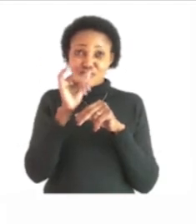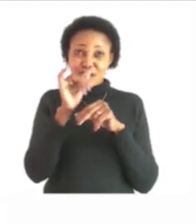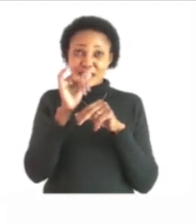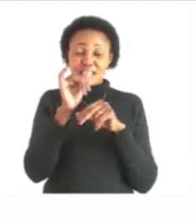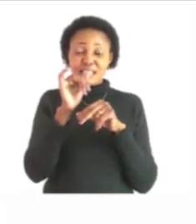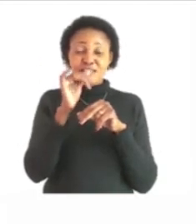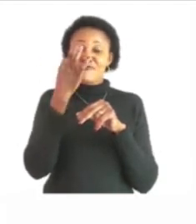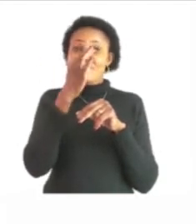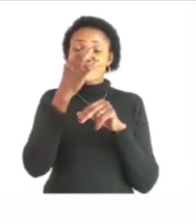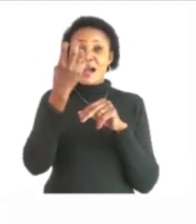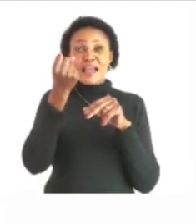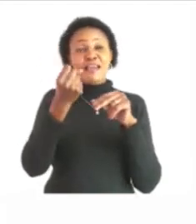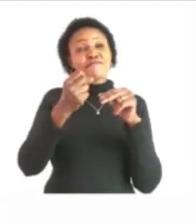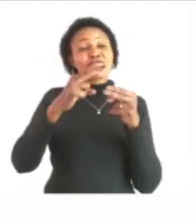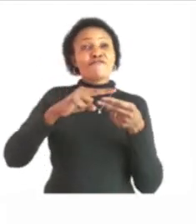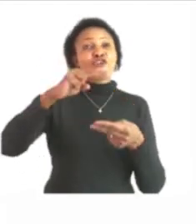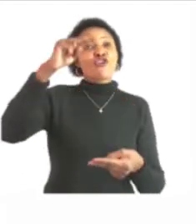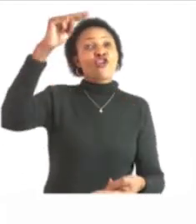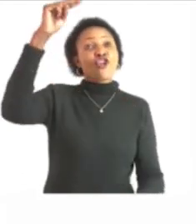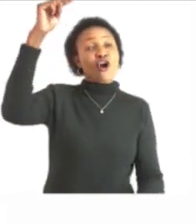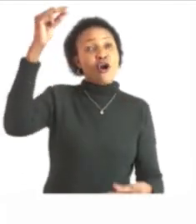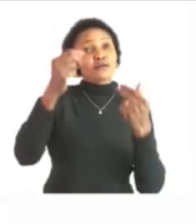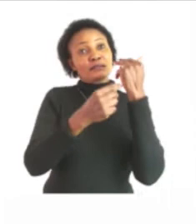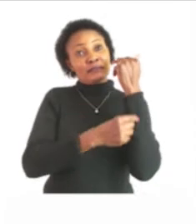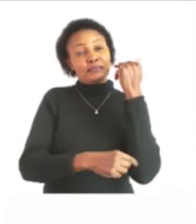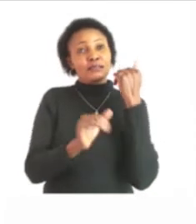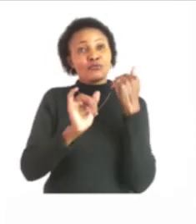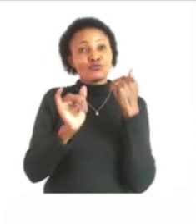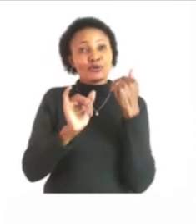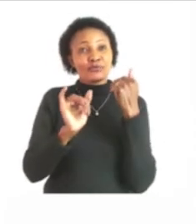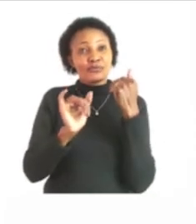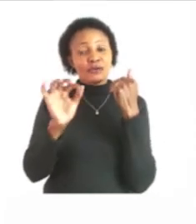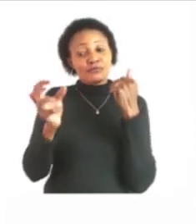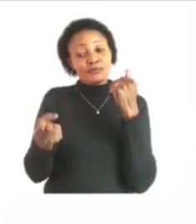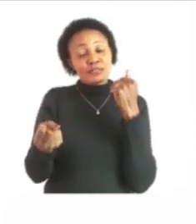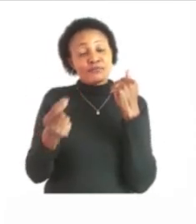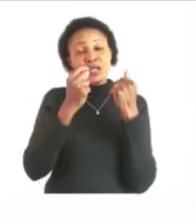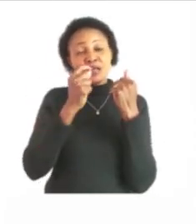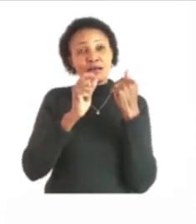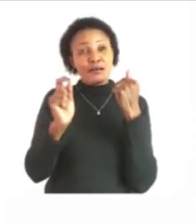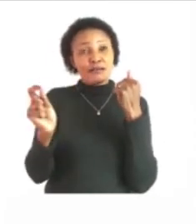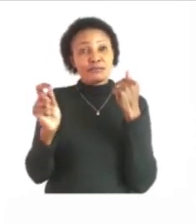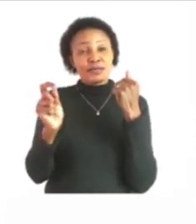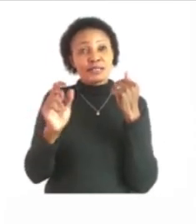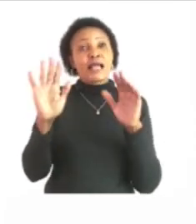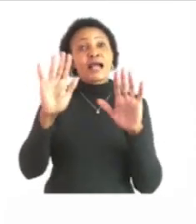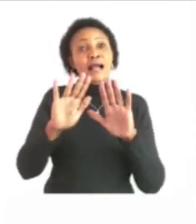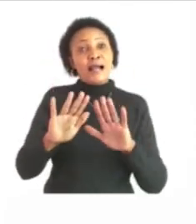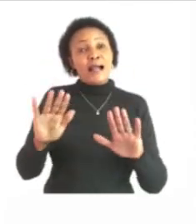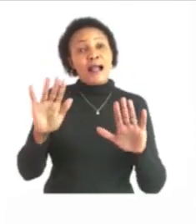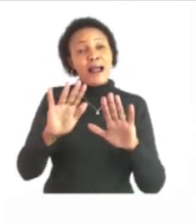the longest. Take your pencil or your crayon and color in the flower that has